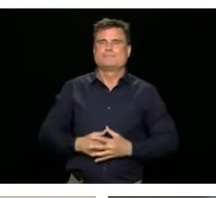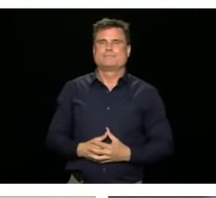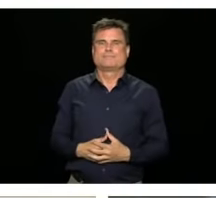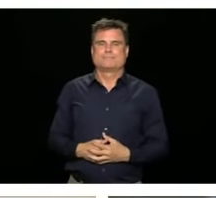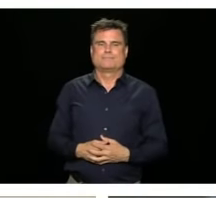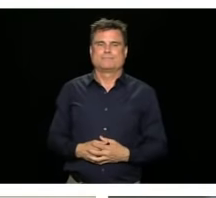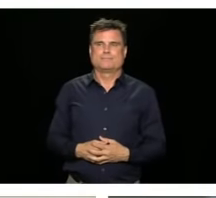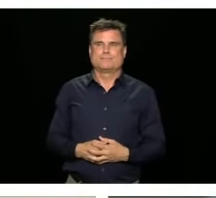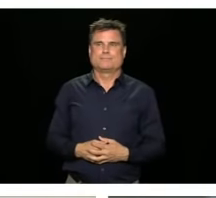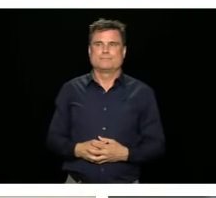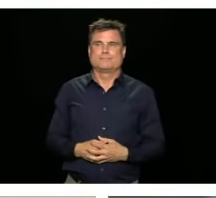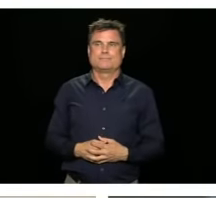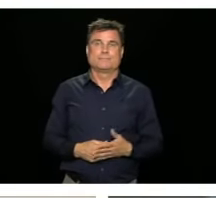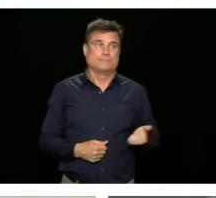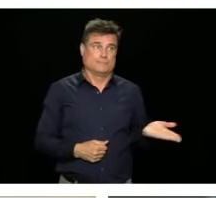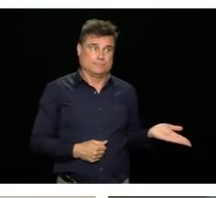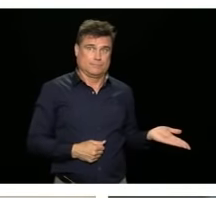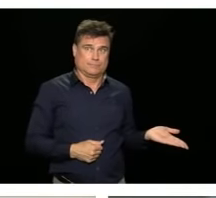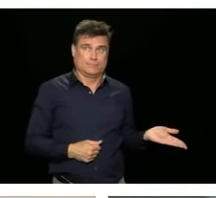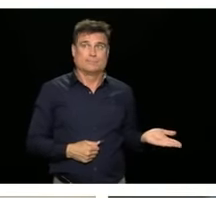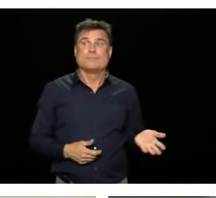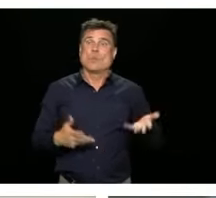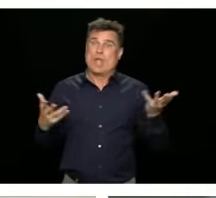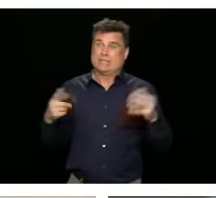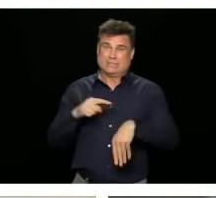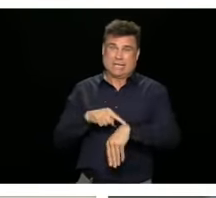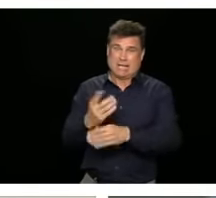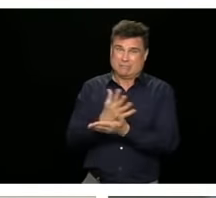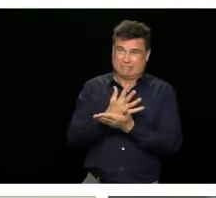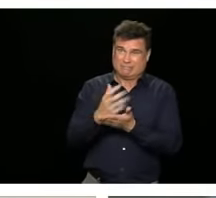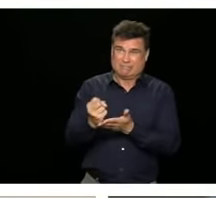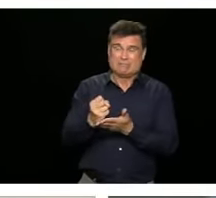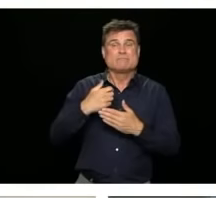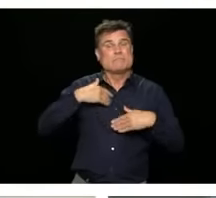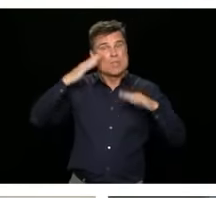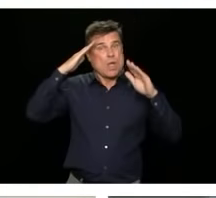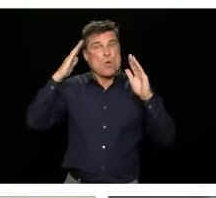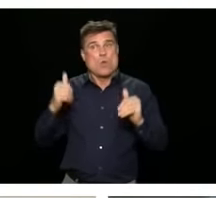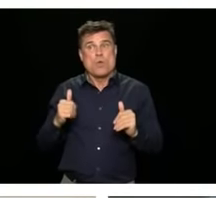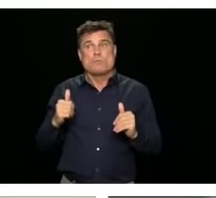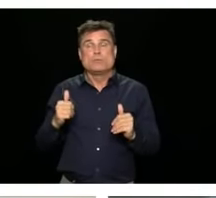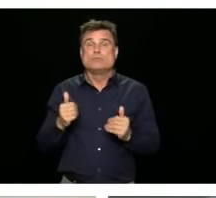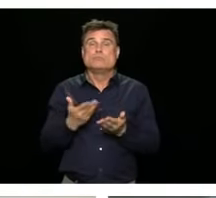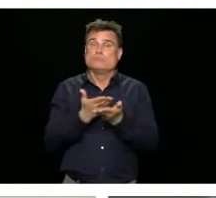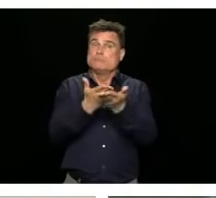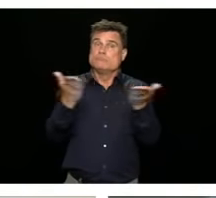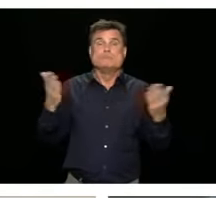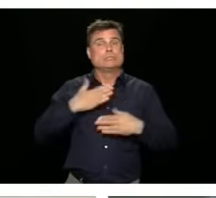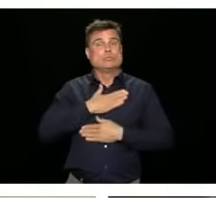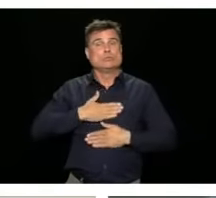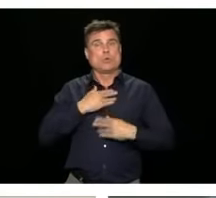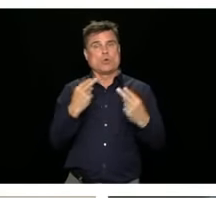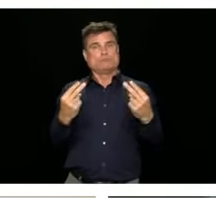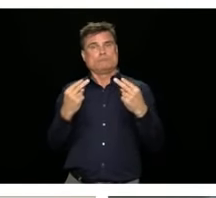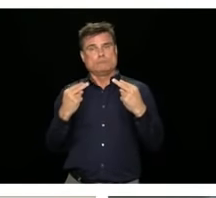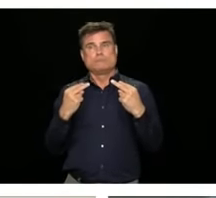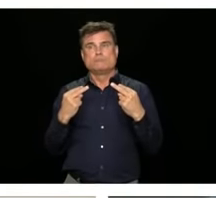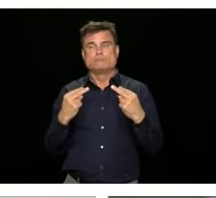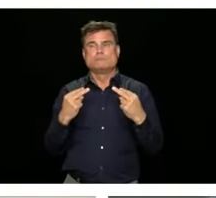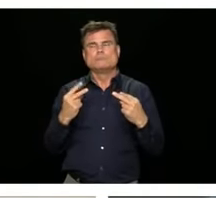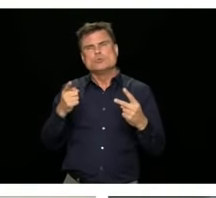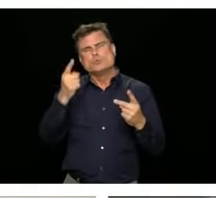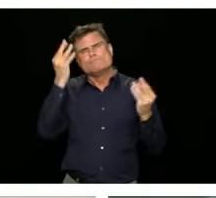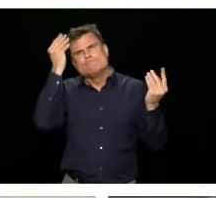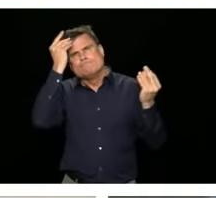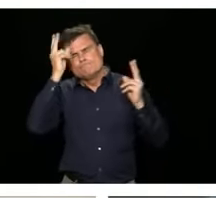an opportunity to learn from each other and build on each and every one of our understanding. As Minister responsible for